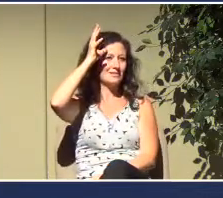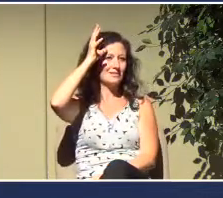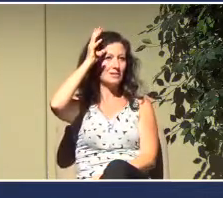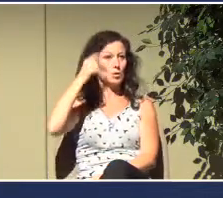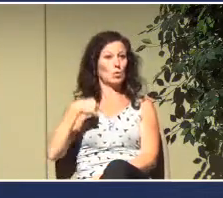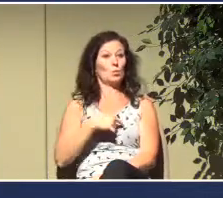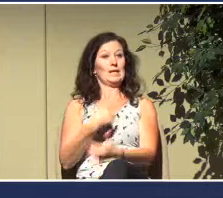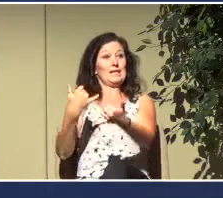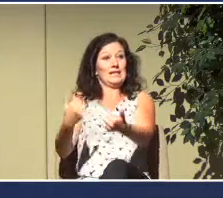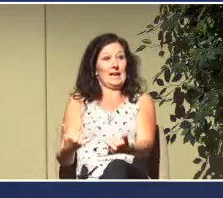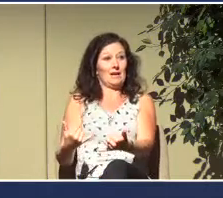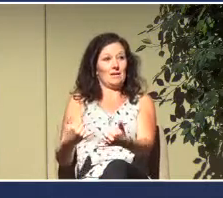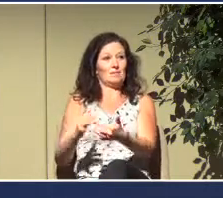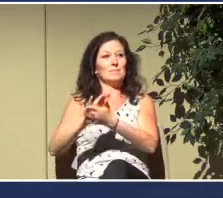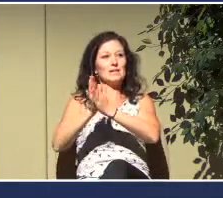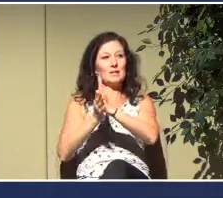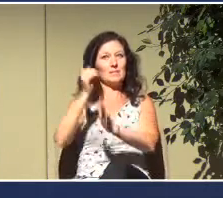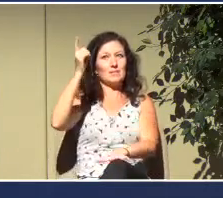God's children."